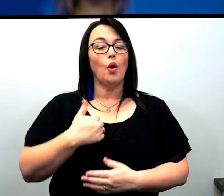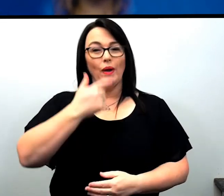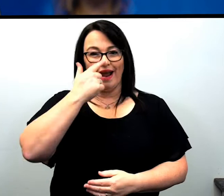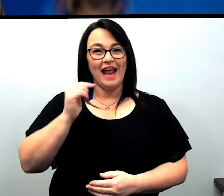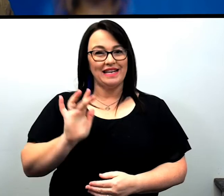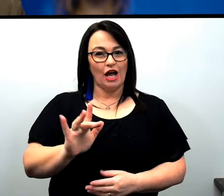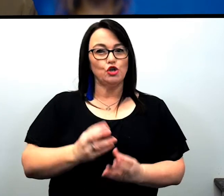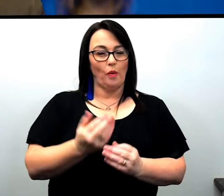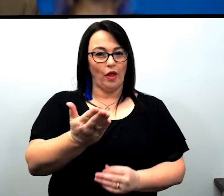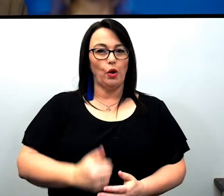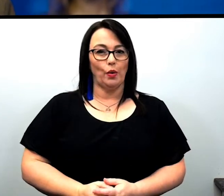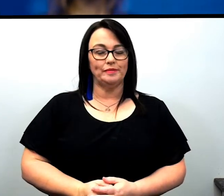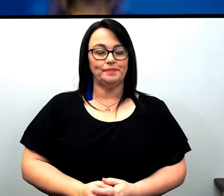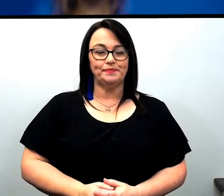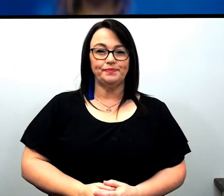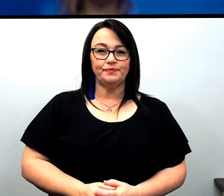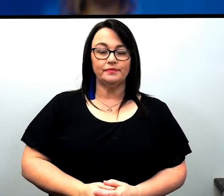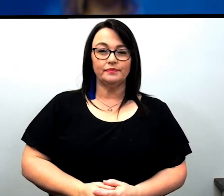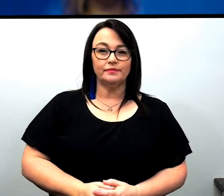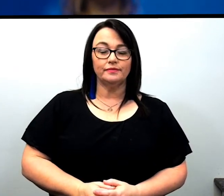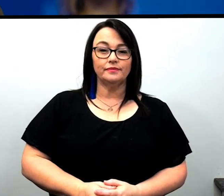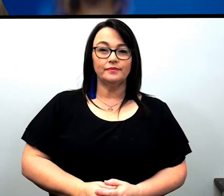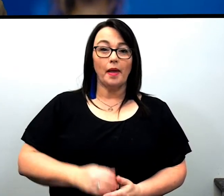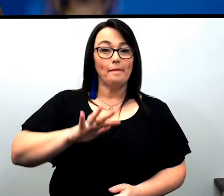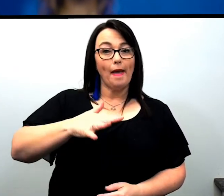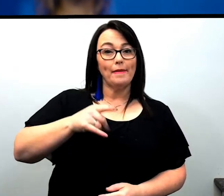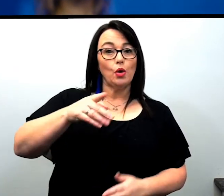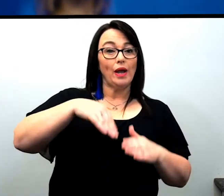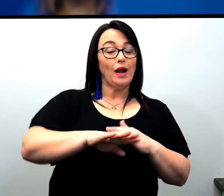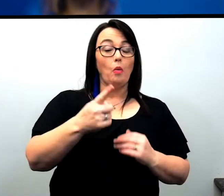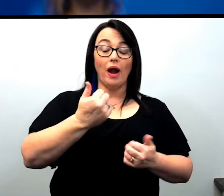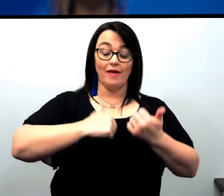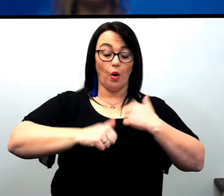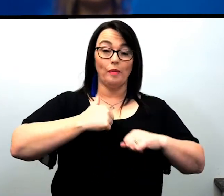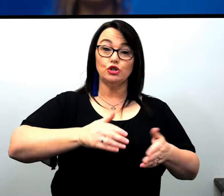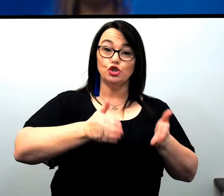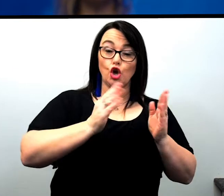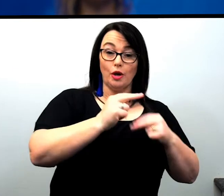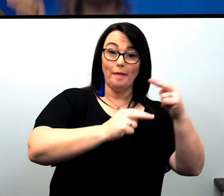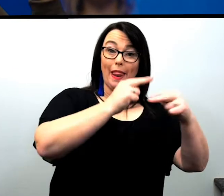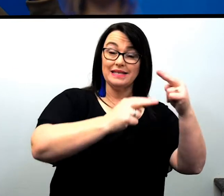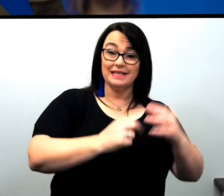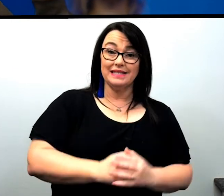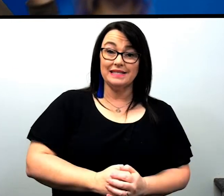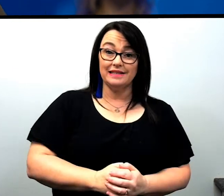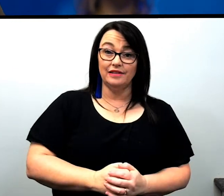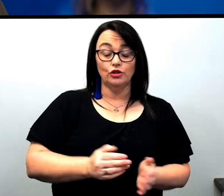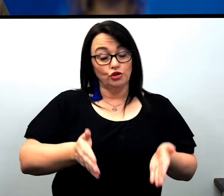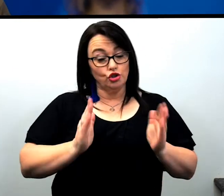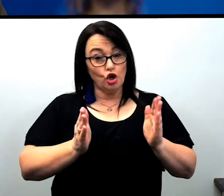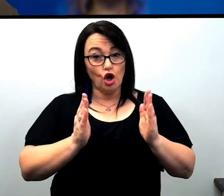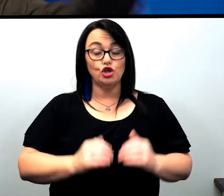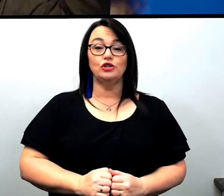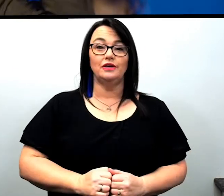you. But maybe you're in one of our locations in a church building or a theater. If you're visiting, we've got a gift for you. We'd love to give you some